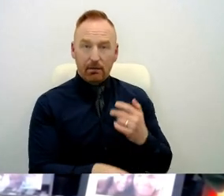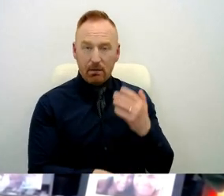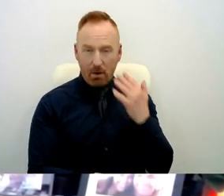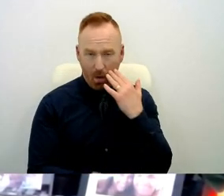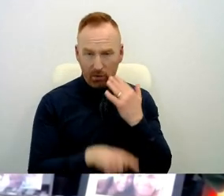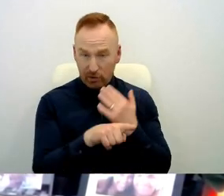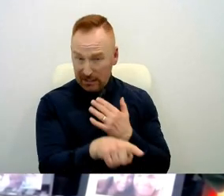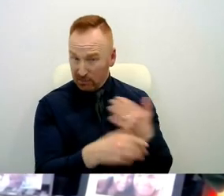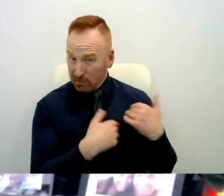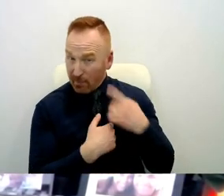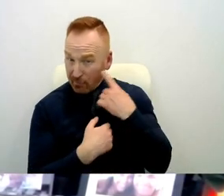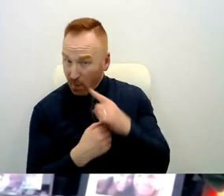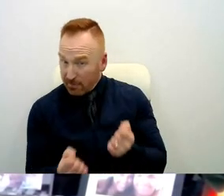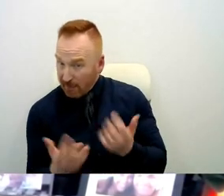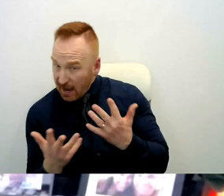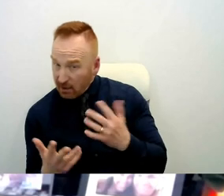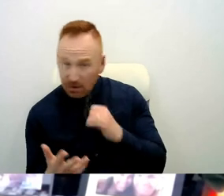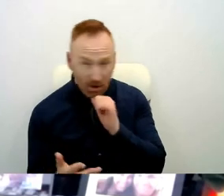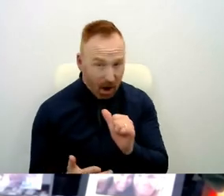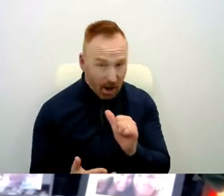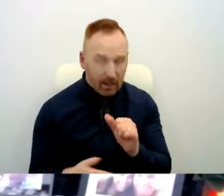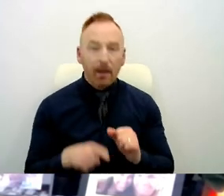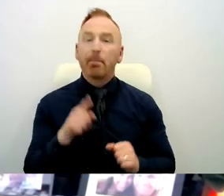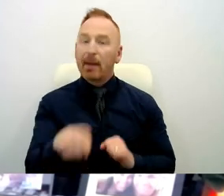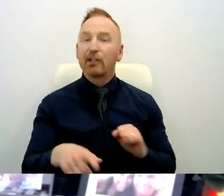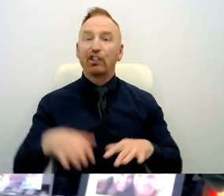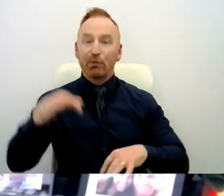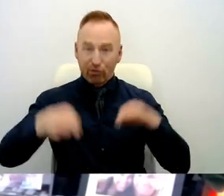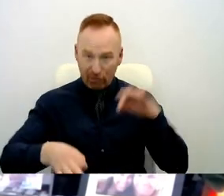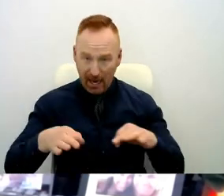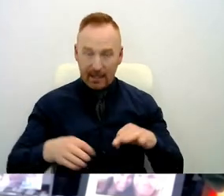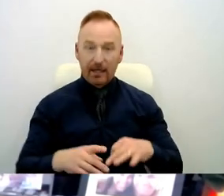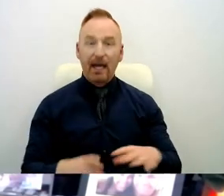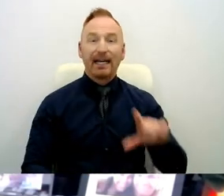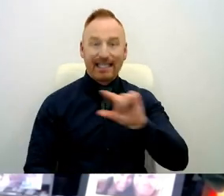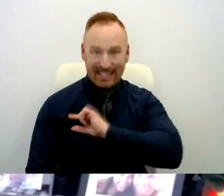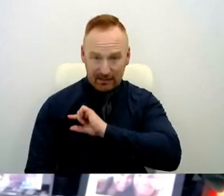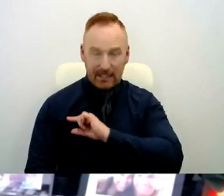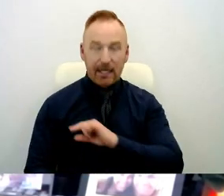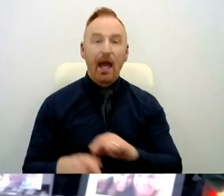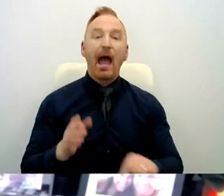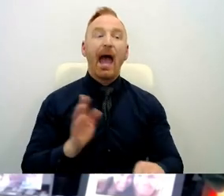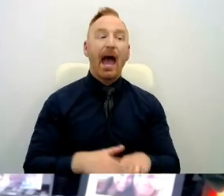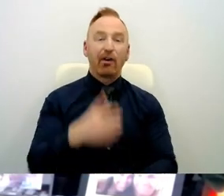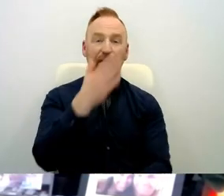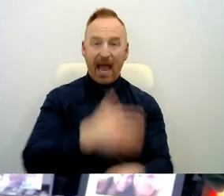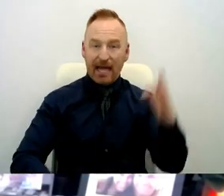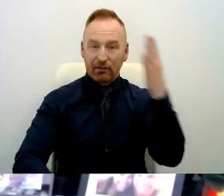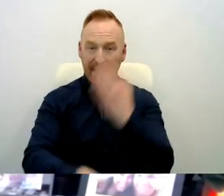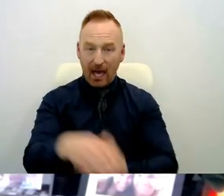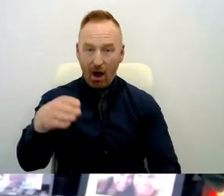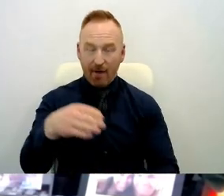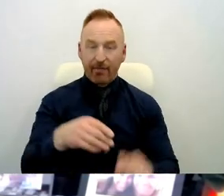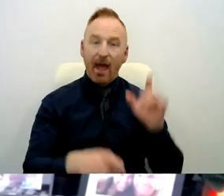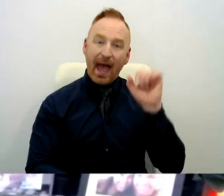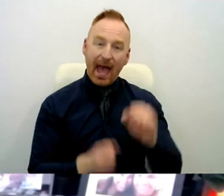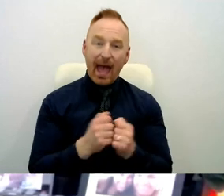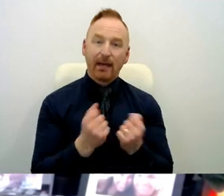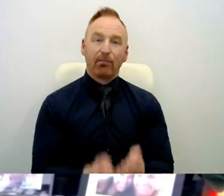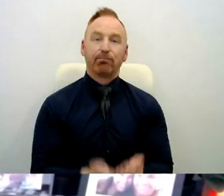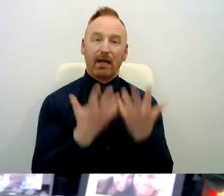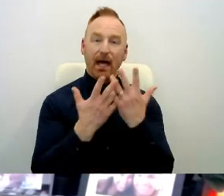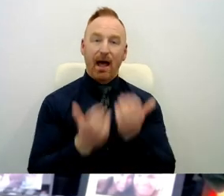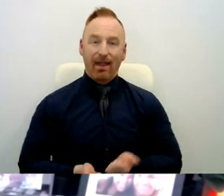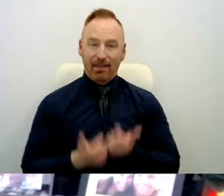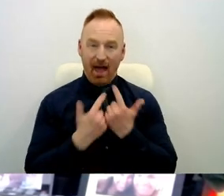she was actually, in fact, responsible for the fire, but she was tried, convicted, and sentenced to have her hands cut off and to be burnt alive in